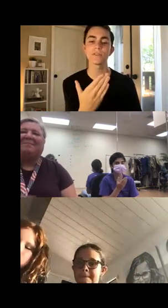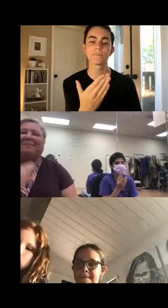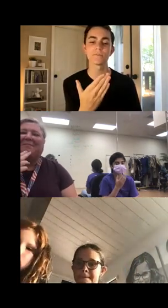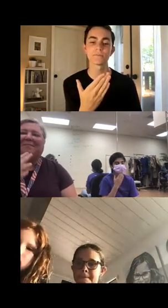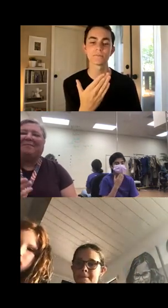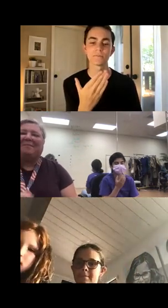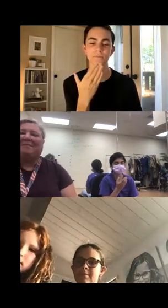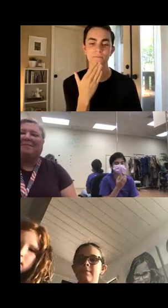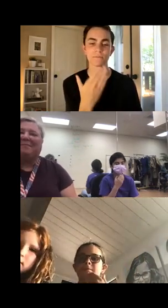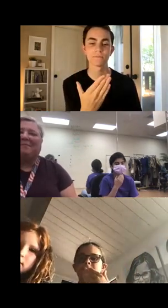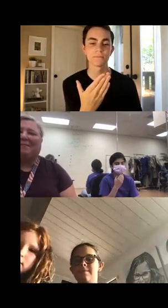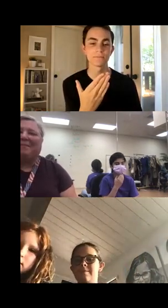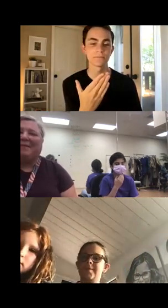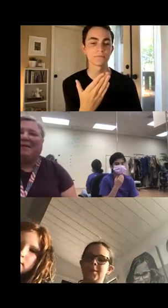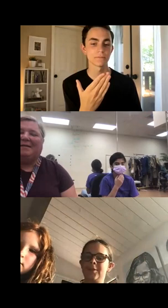Good.